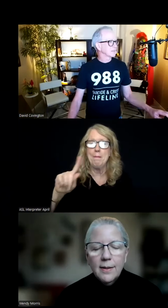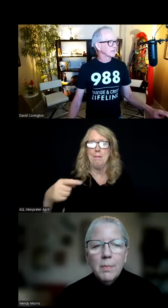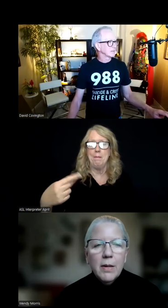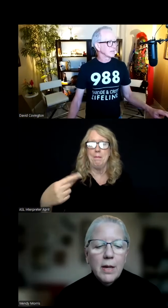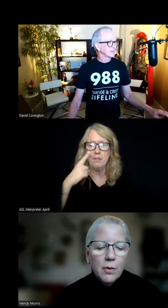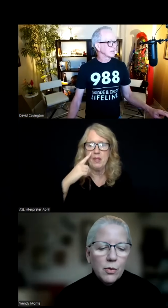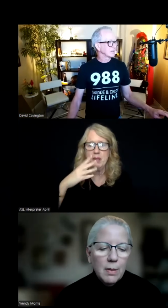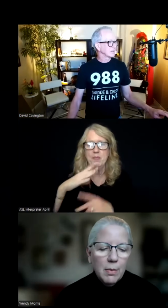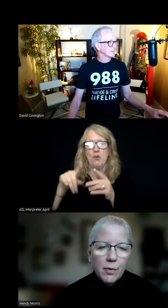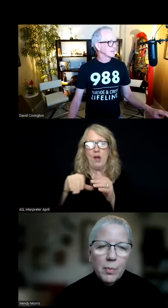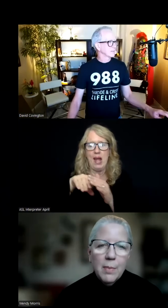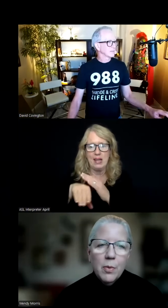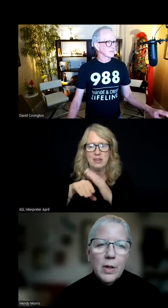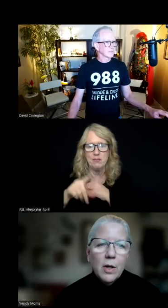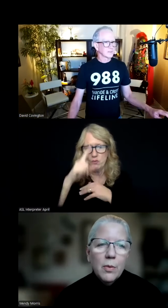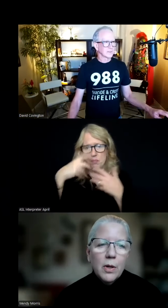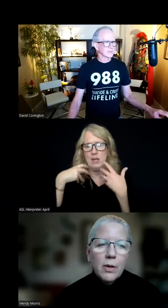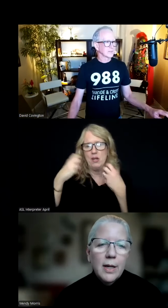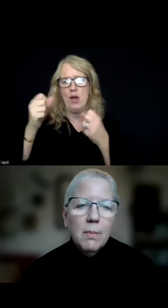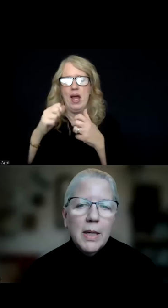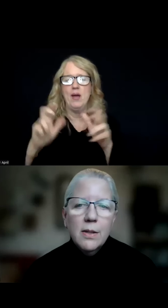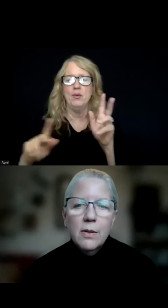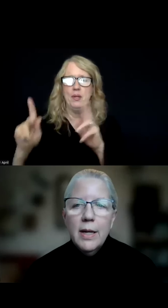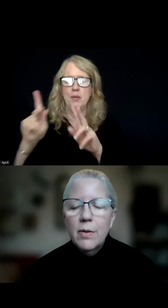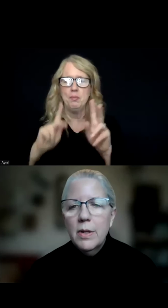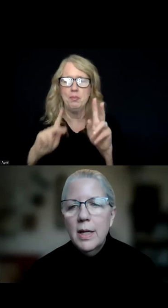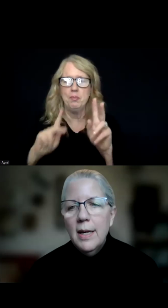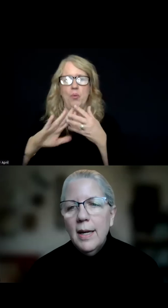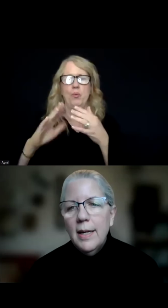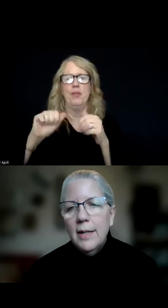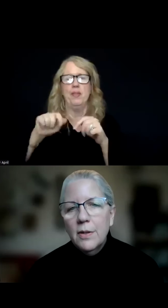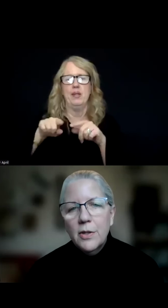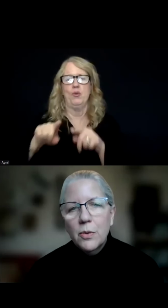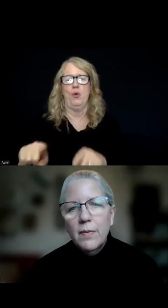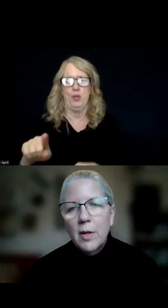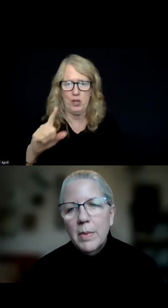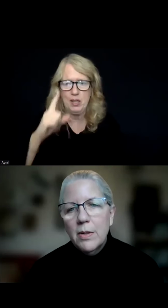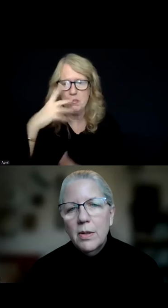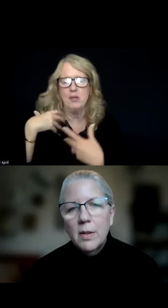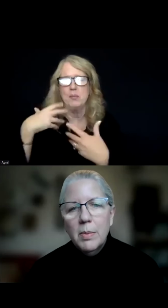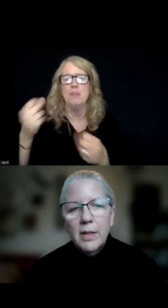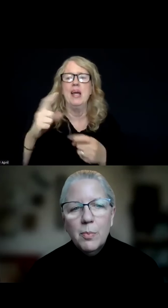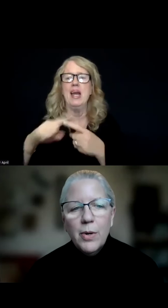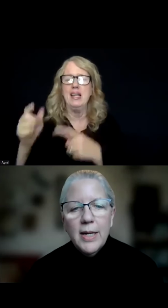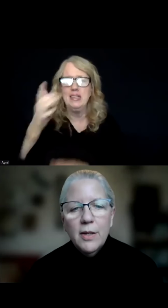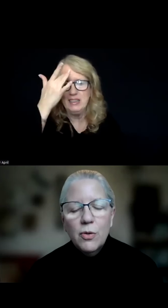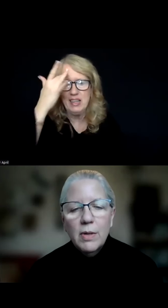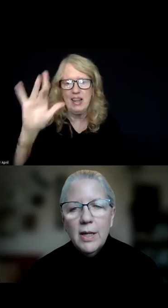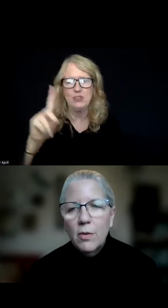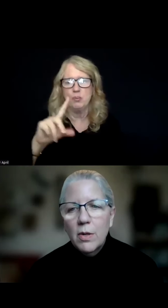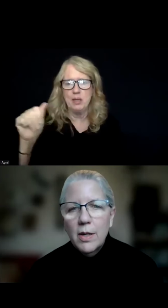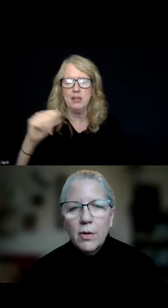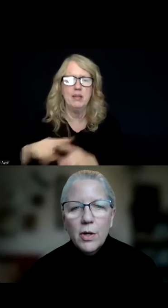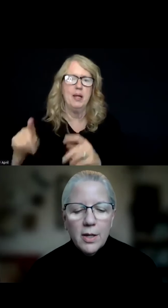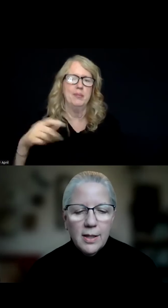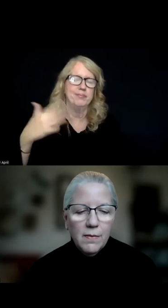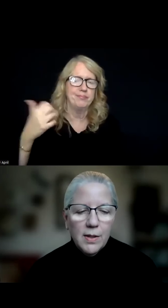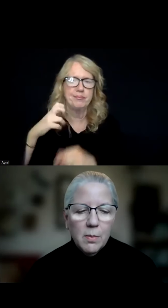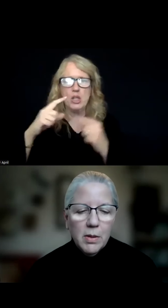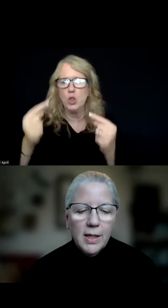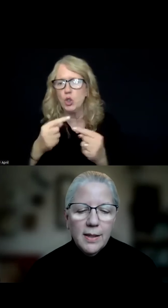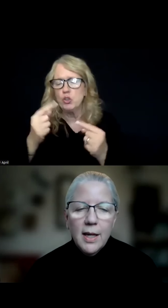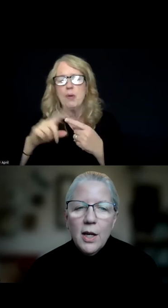access to mental health treatment for people with co-occurring mental health and intellectual developmental disabilities, brain injury, or other